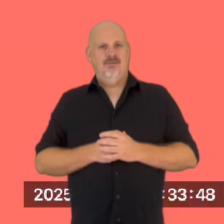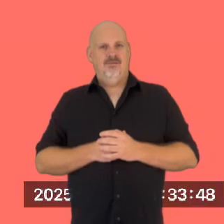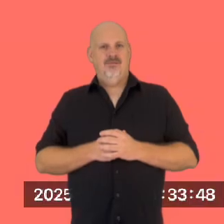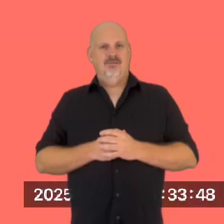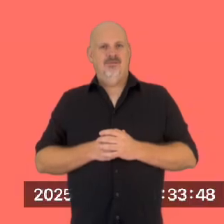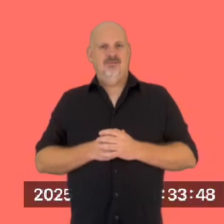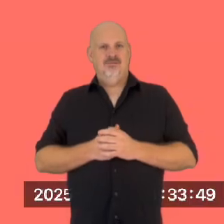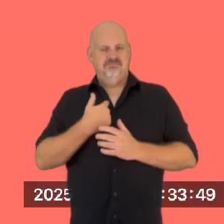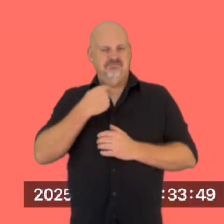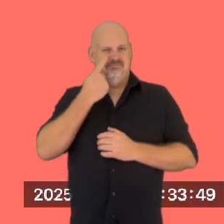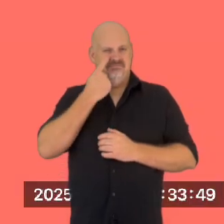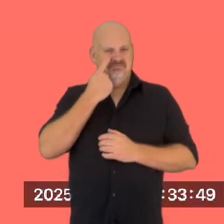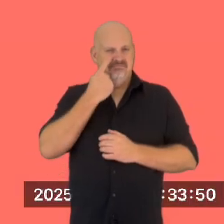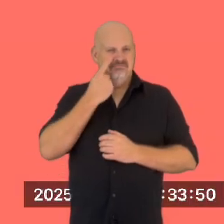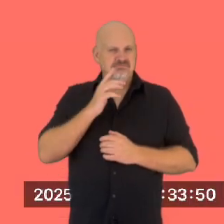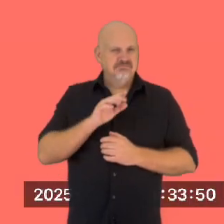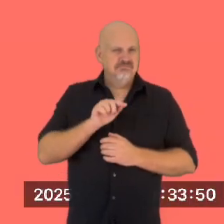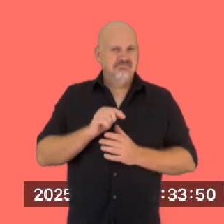Let's not try that.